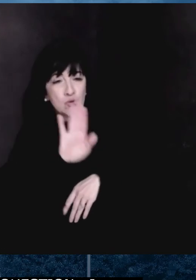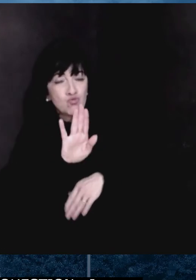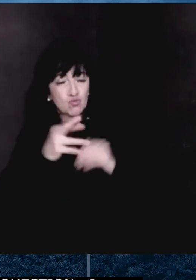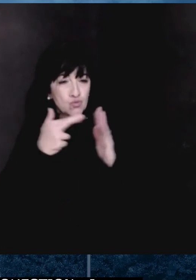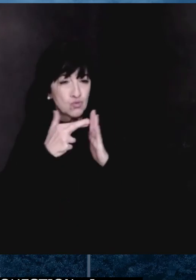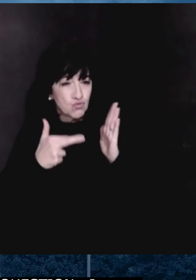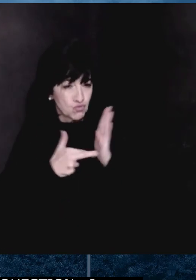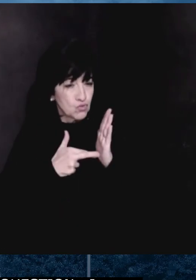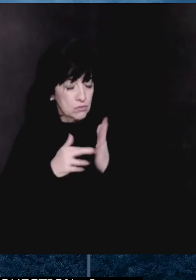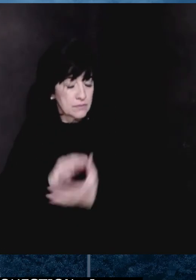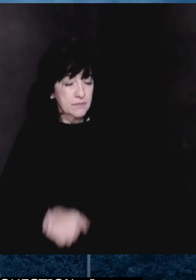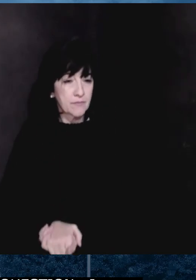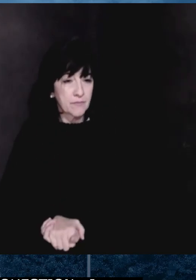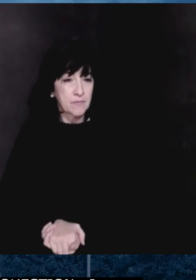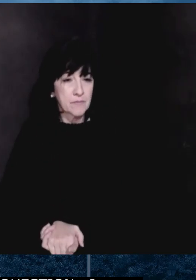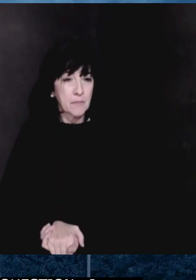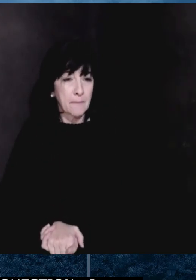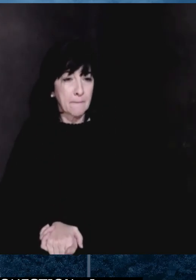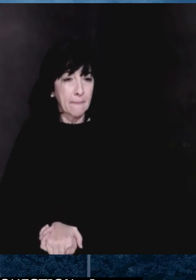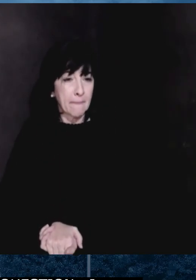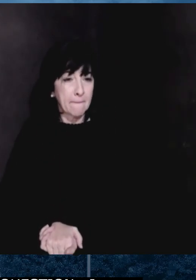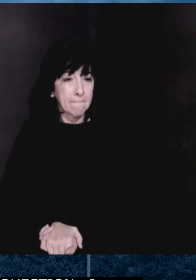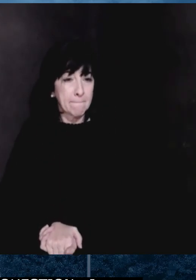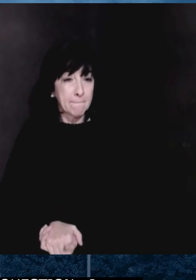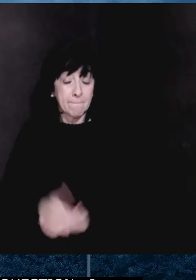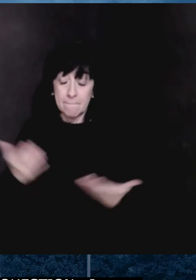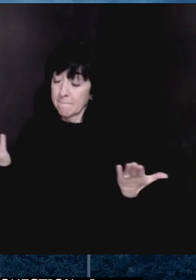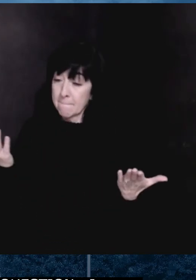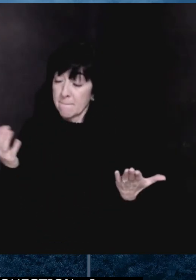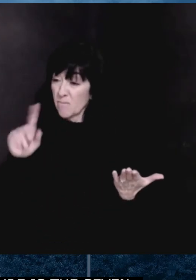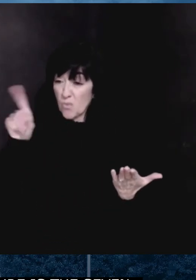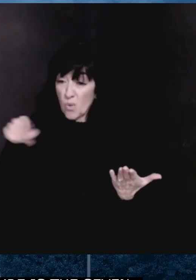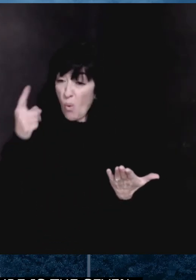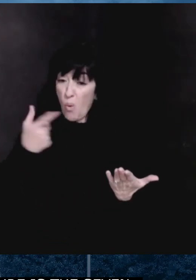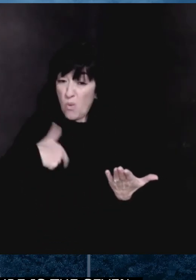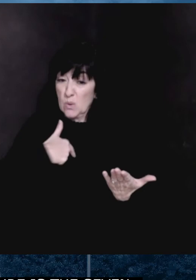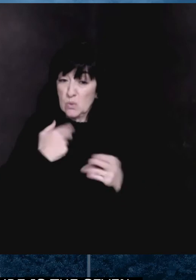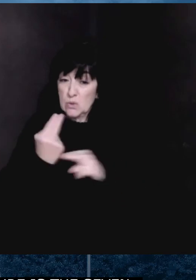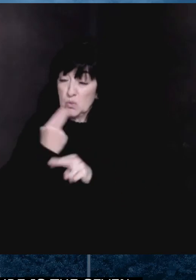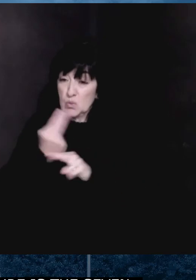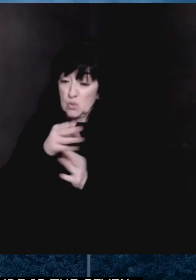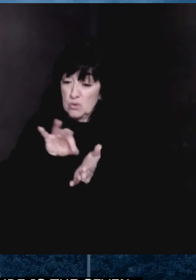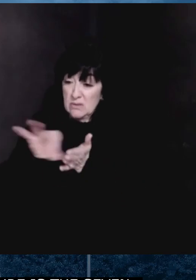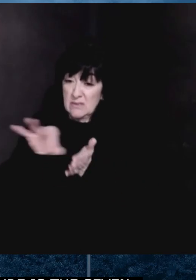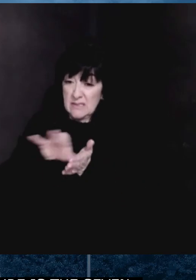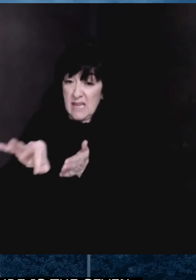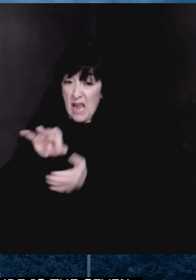is the 7-day moving average on new positive cases, right?